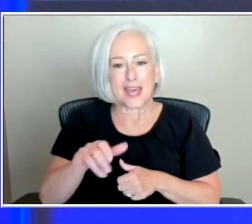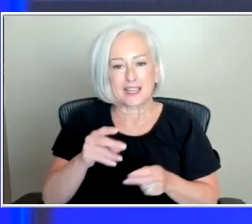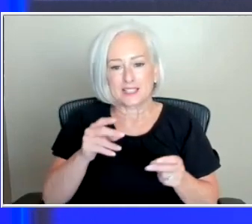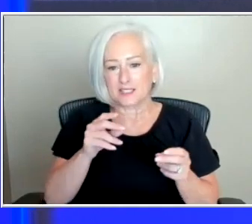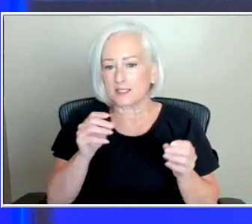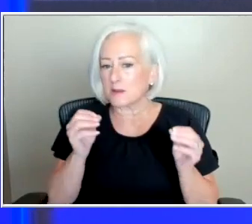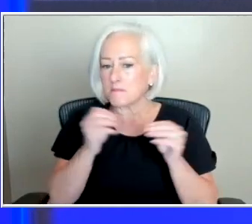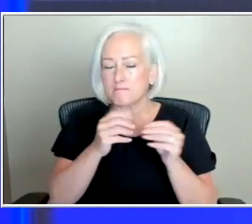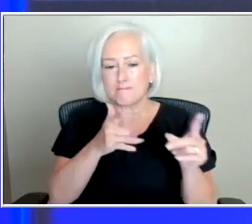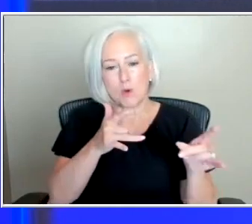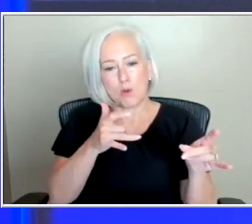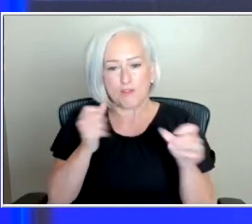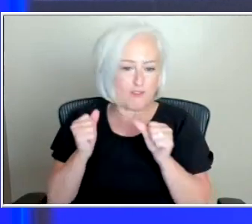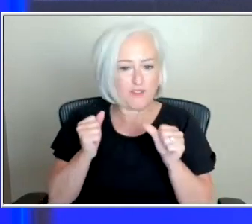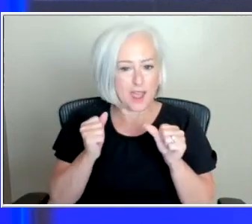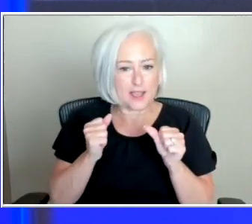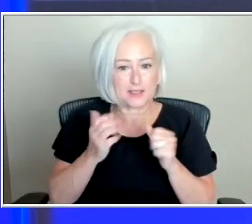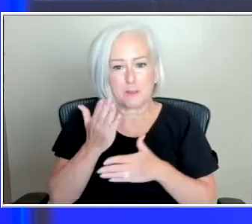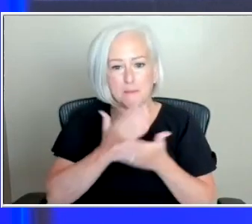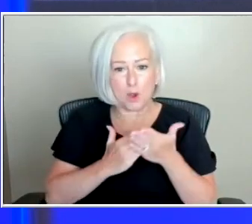of cardiovascular medicine is the structural heart.